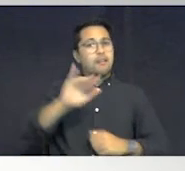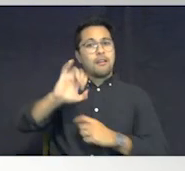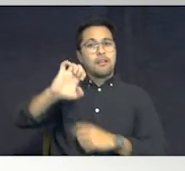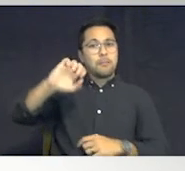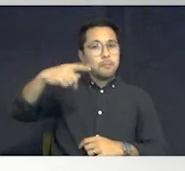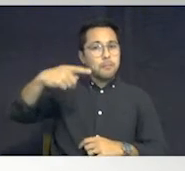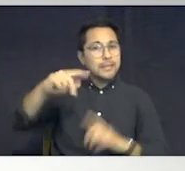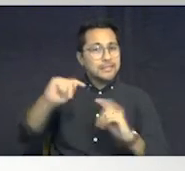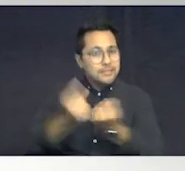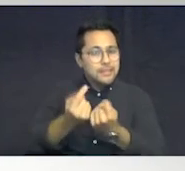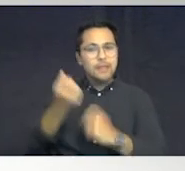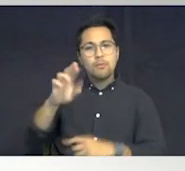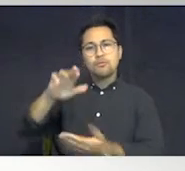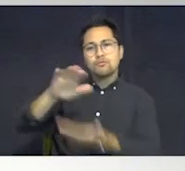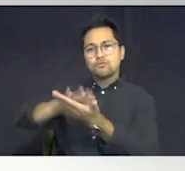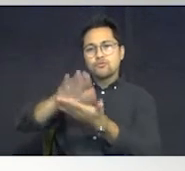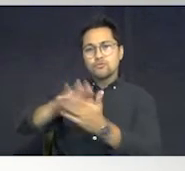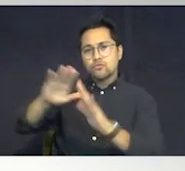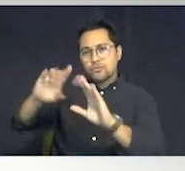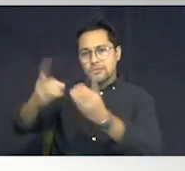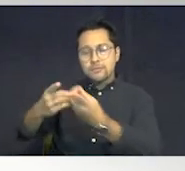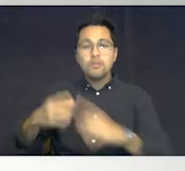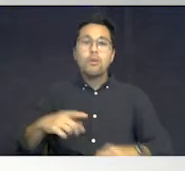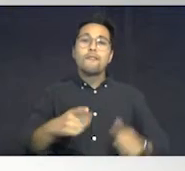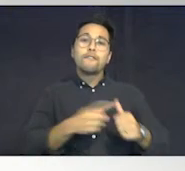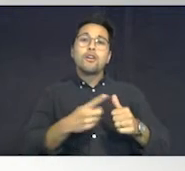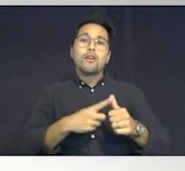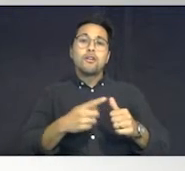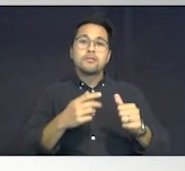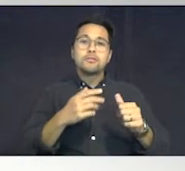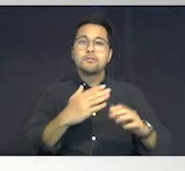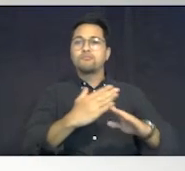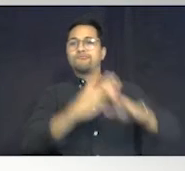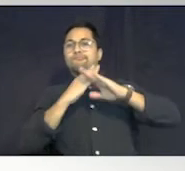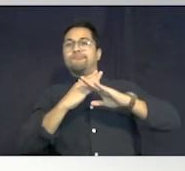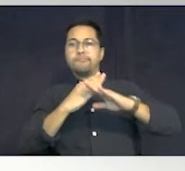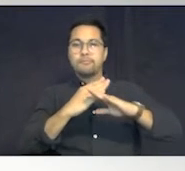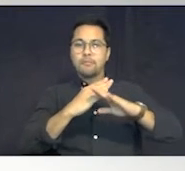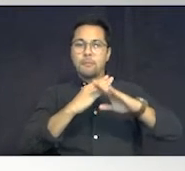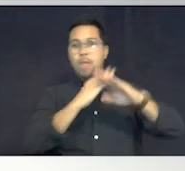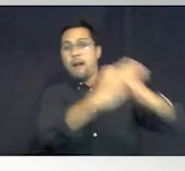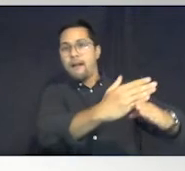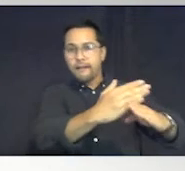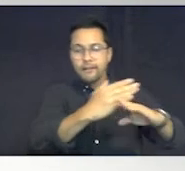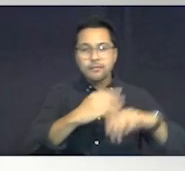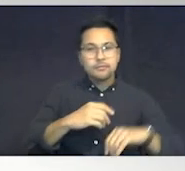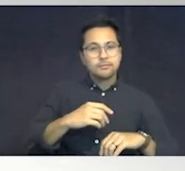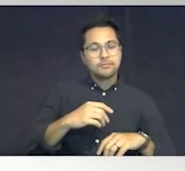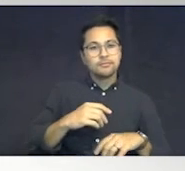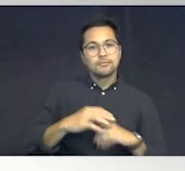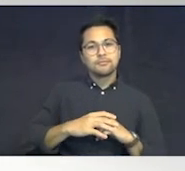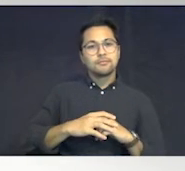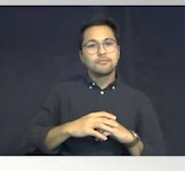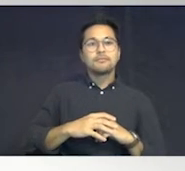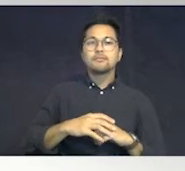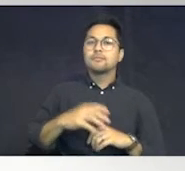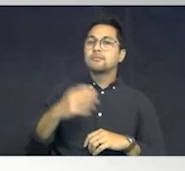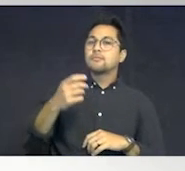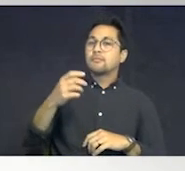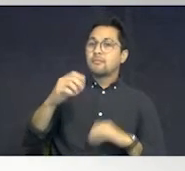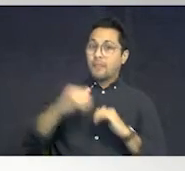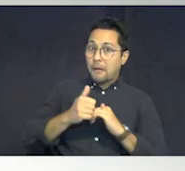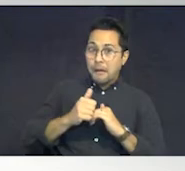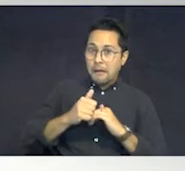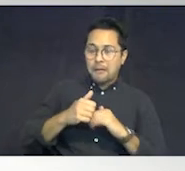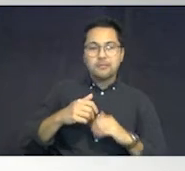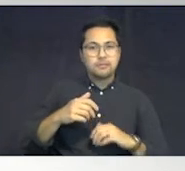So we're going to start off at the prevention level. So perhaps the best and easiest way to prevent disagreements or to manage conflict is to